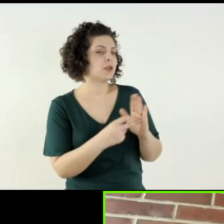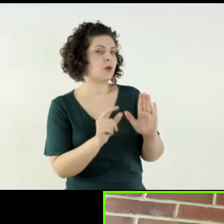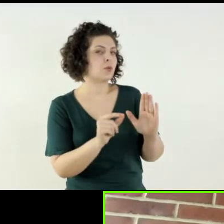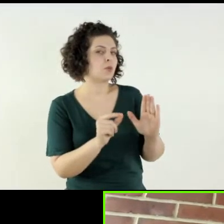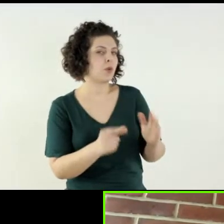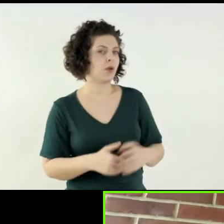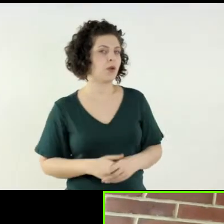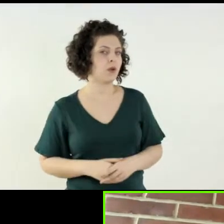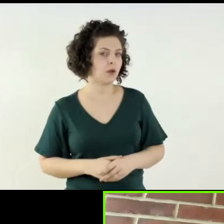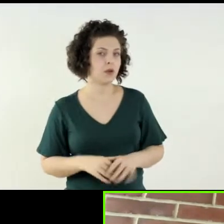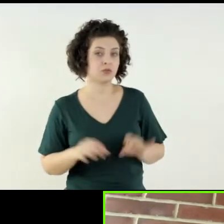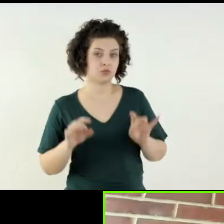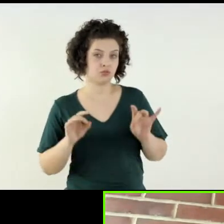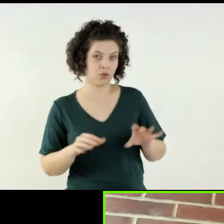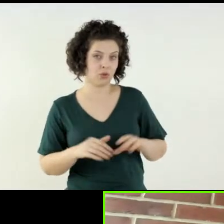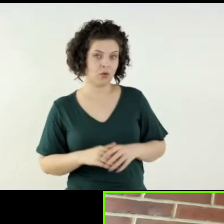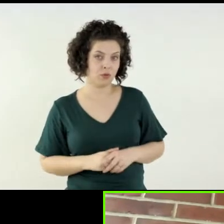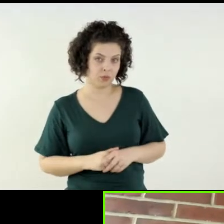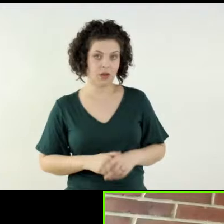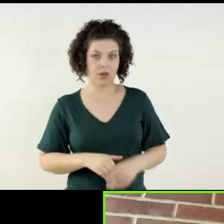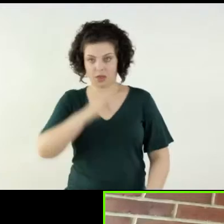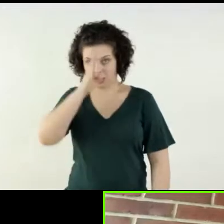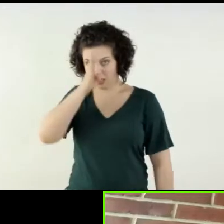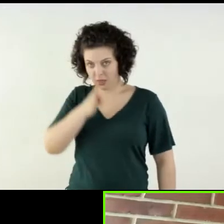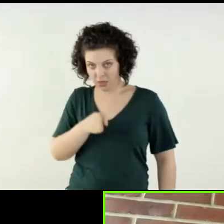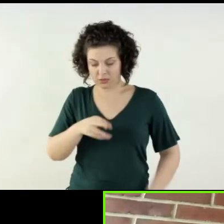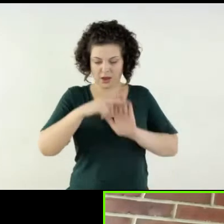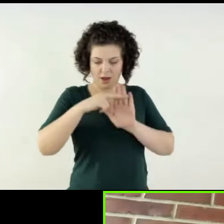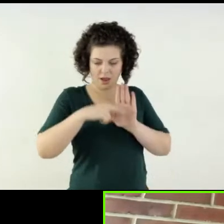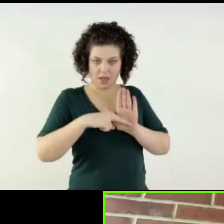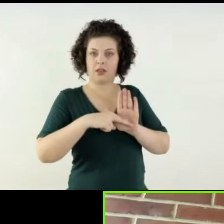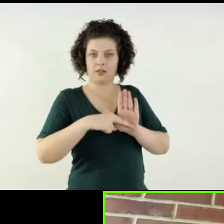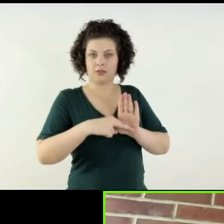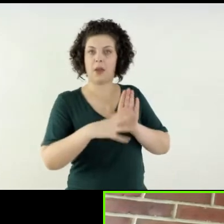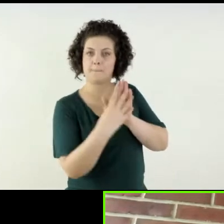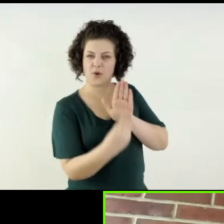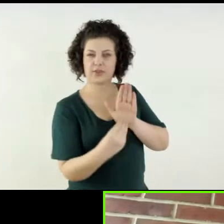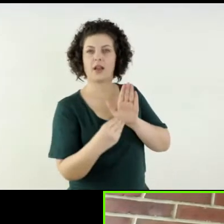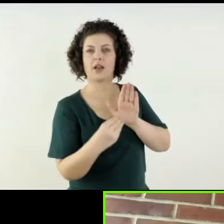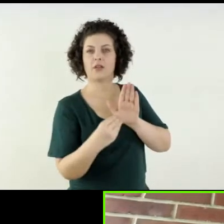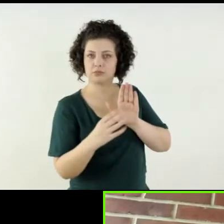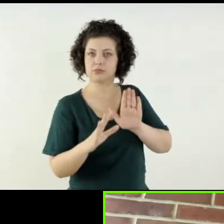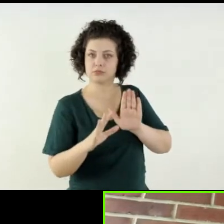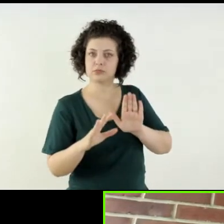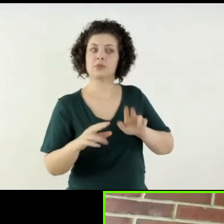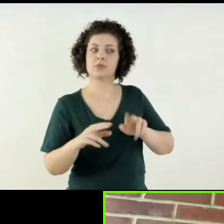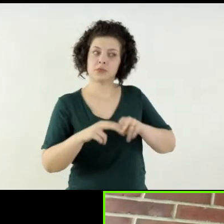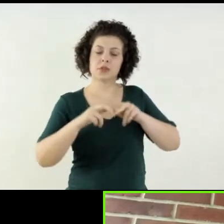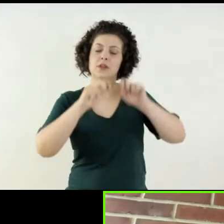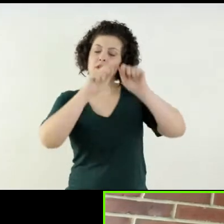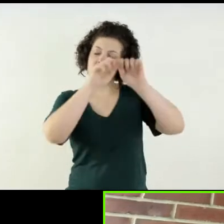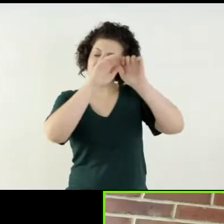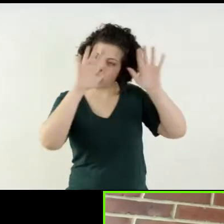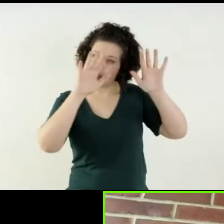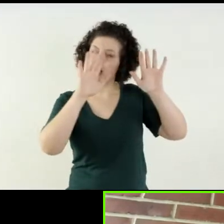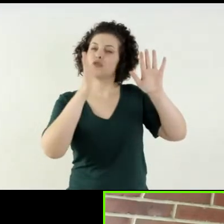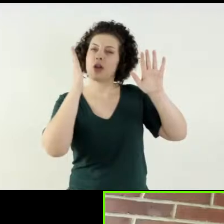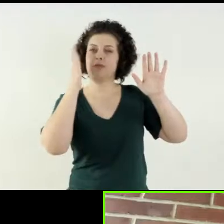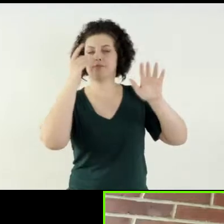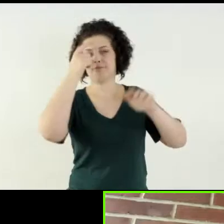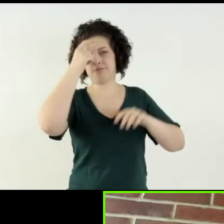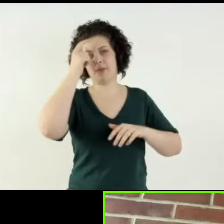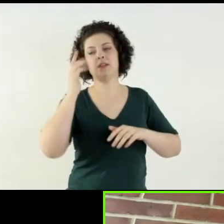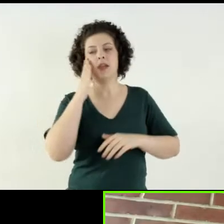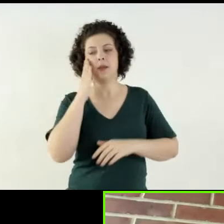So that was already on my mind. I've known about these photographs for